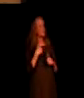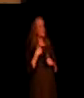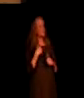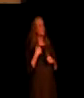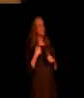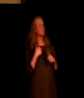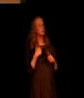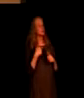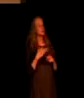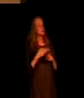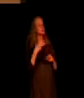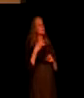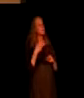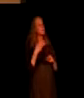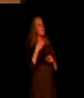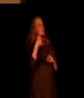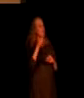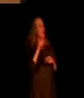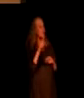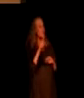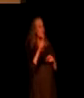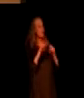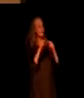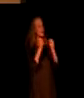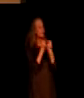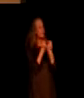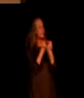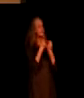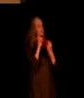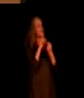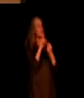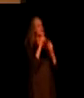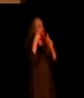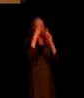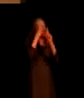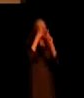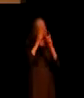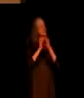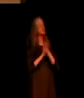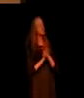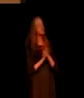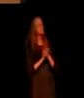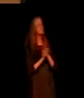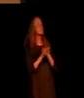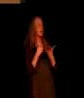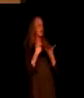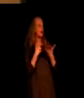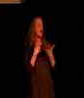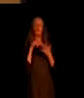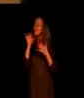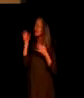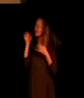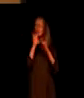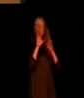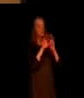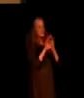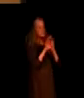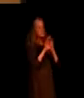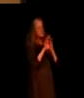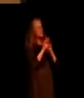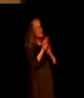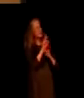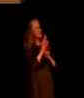designed the key sensor for the mission, and this was this moderate resolution imaging